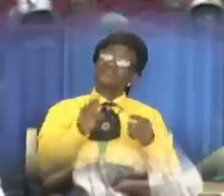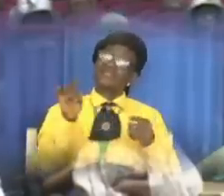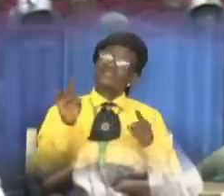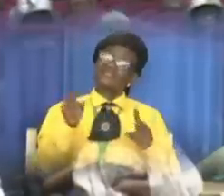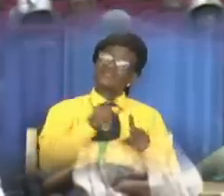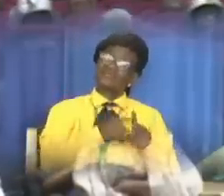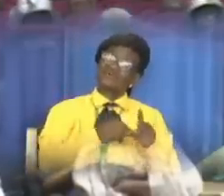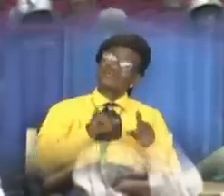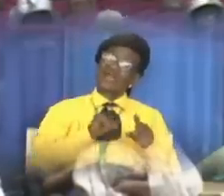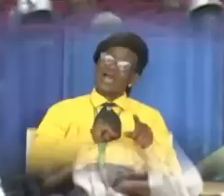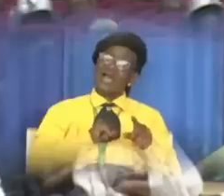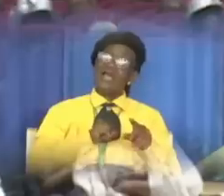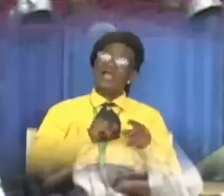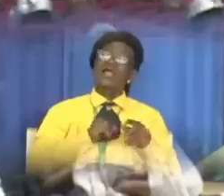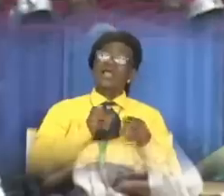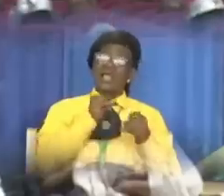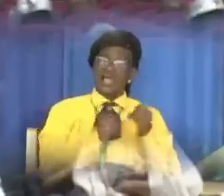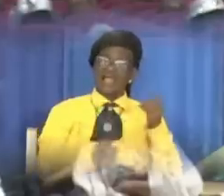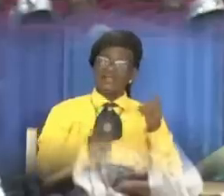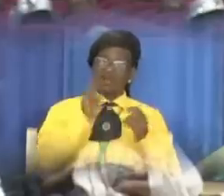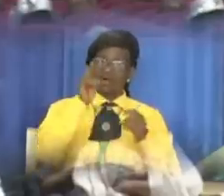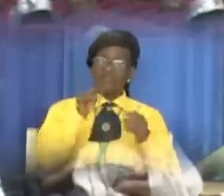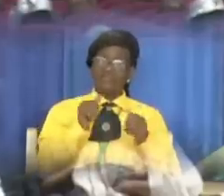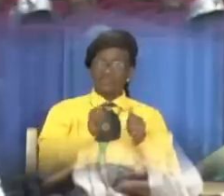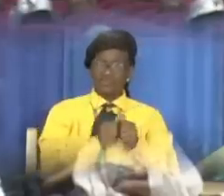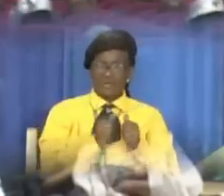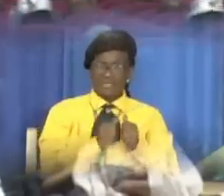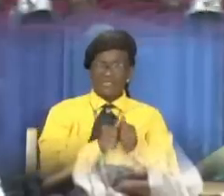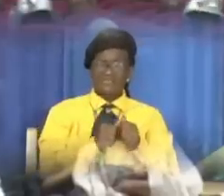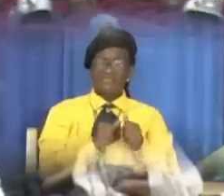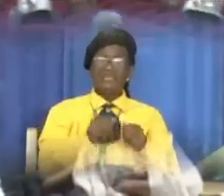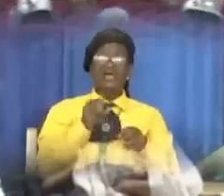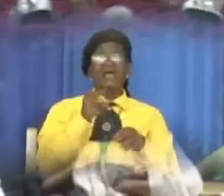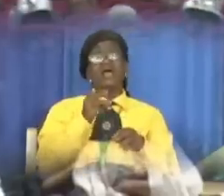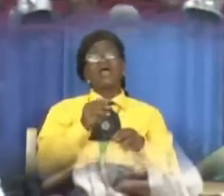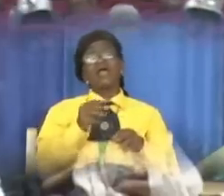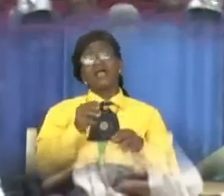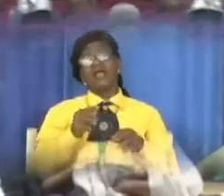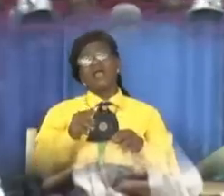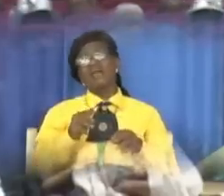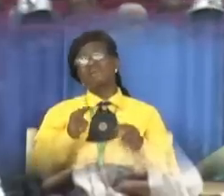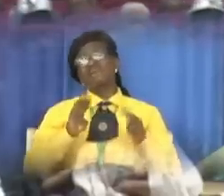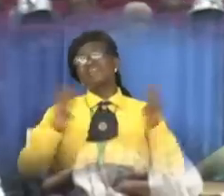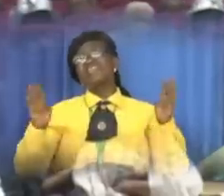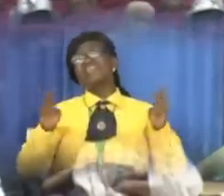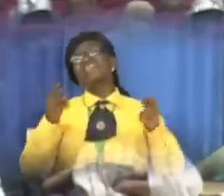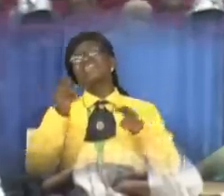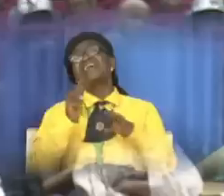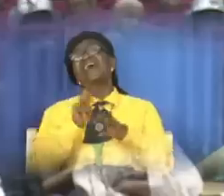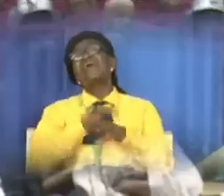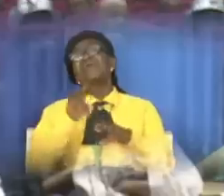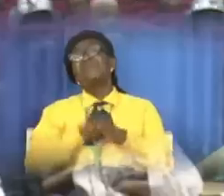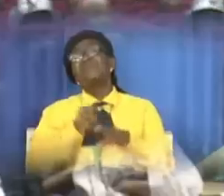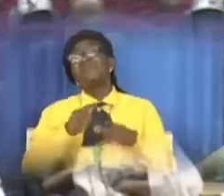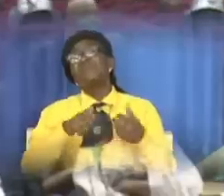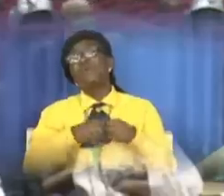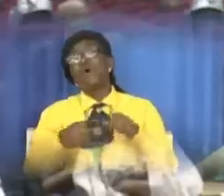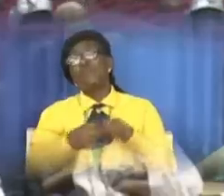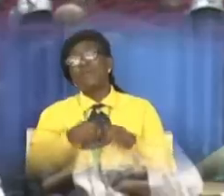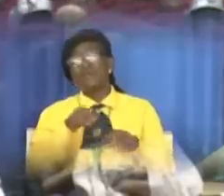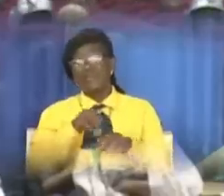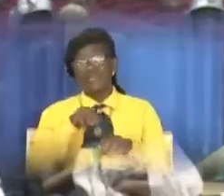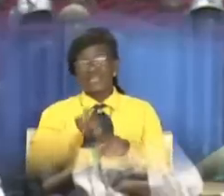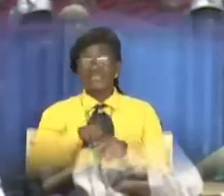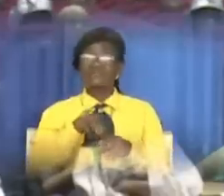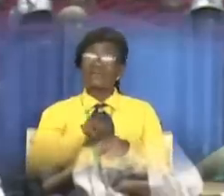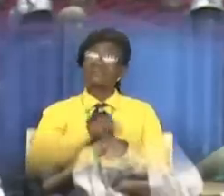simultaneous equations. Now, if you know anything about mathematics, you know that's a big, big problem. And